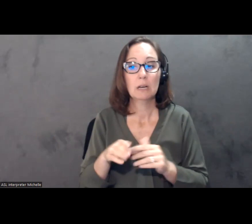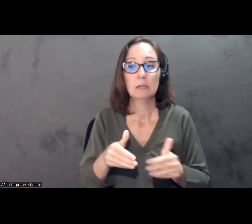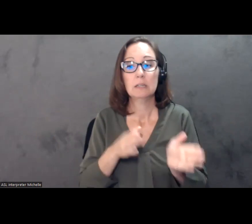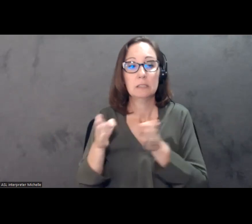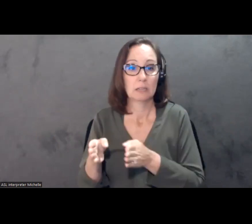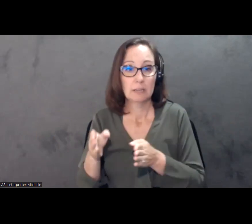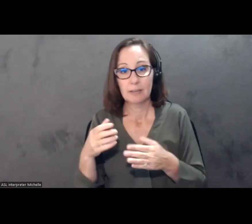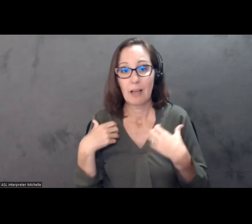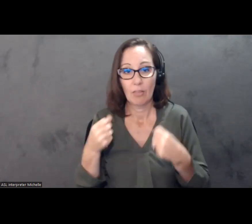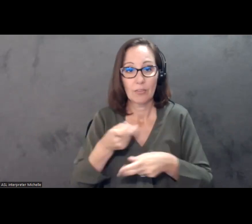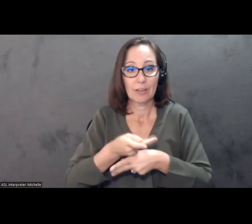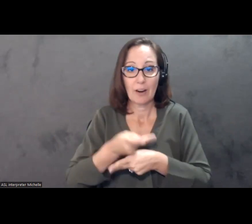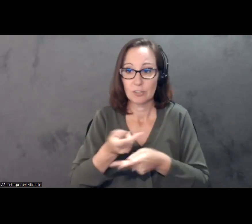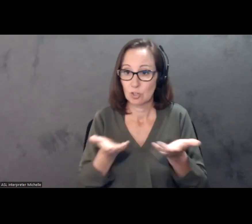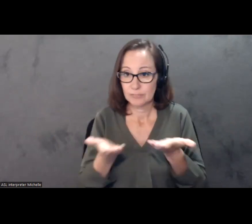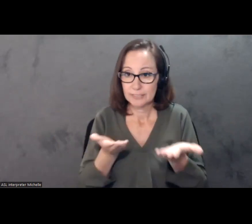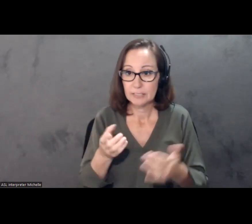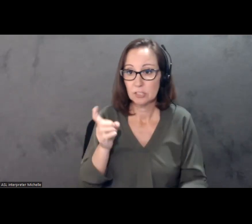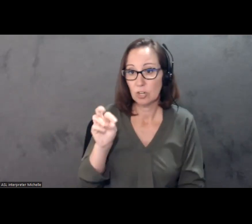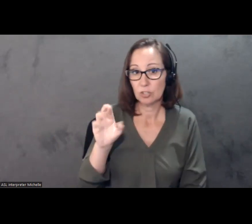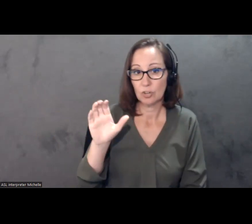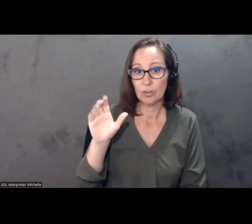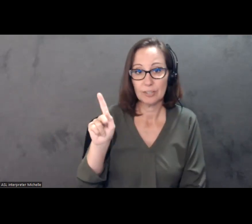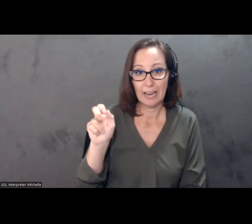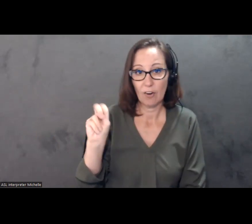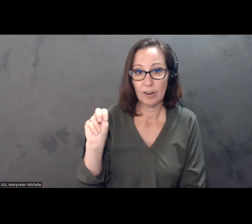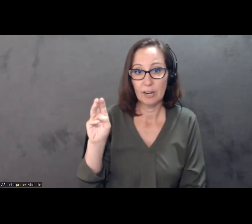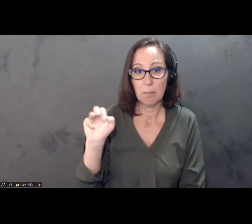healthcare services. Dr. Karen Mark,